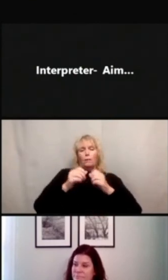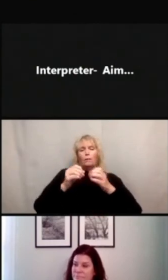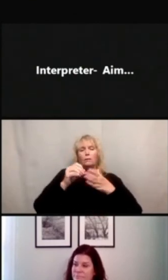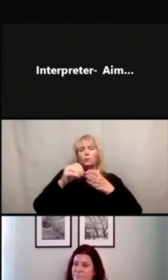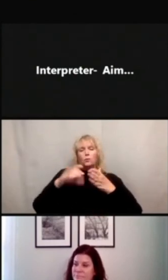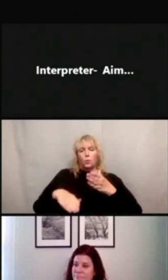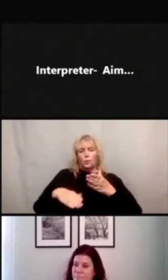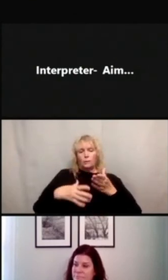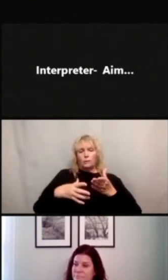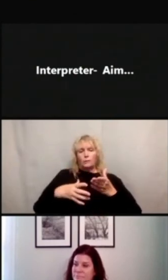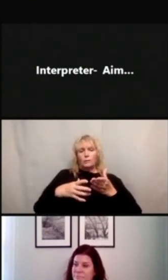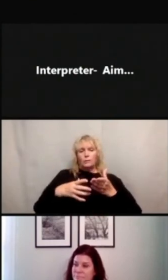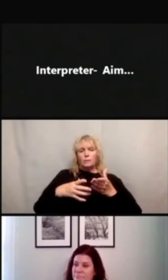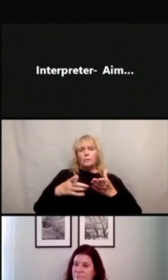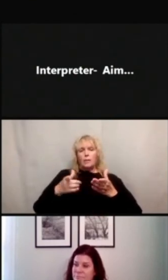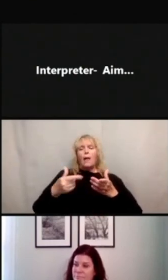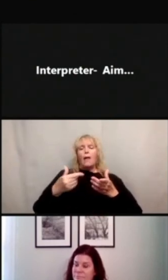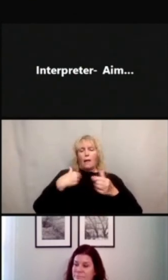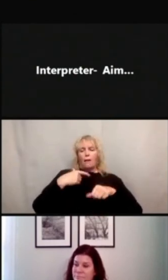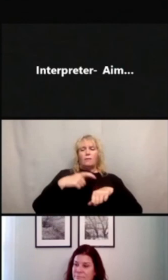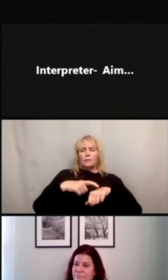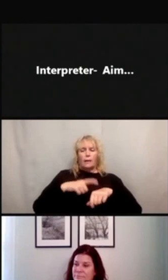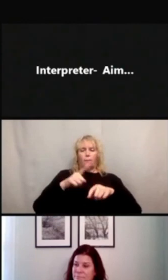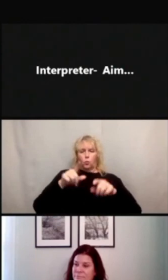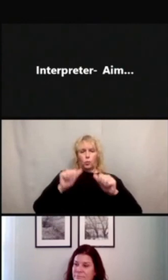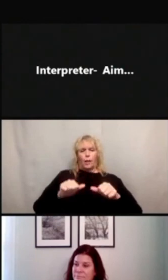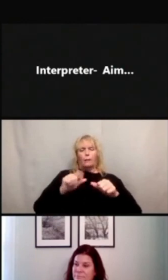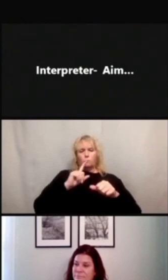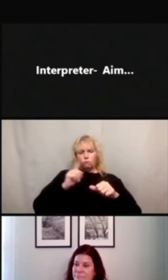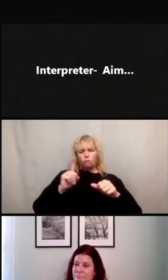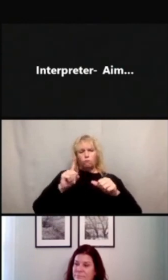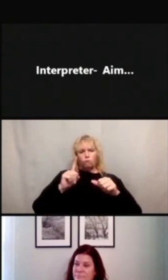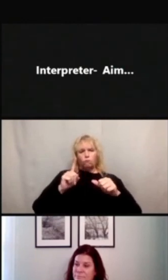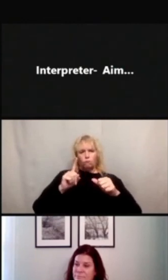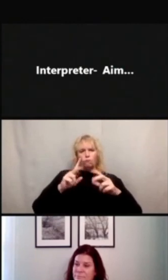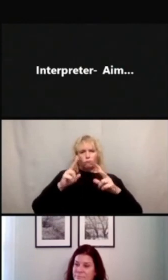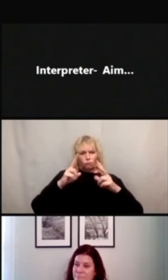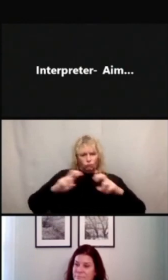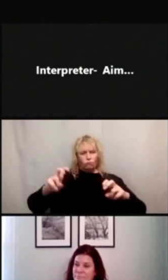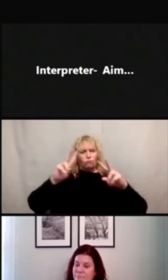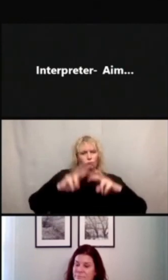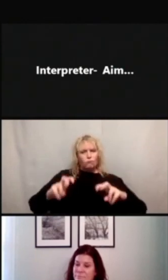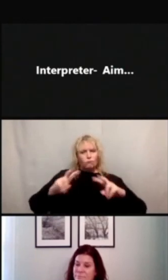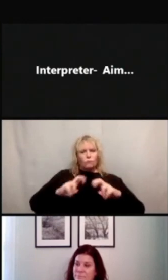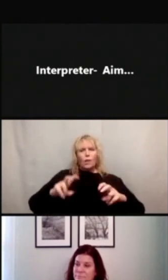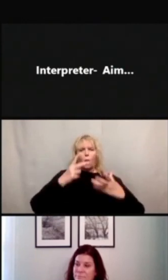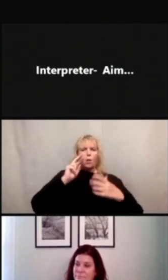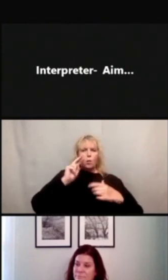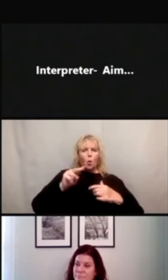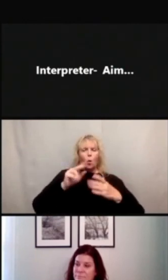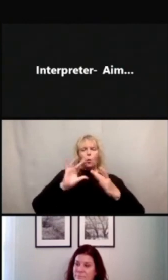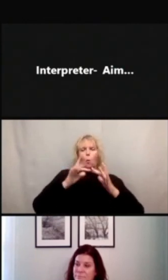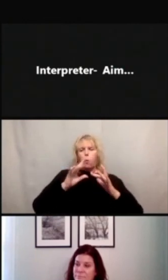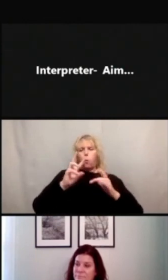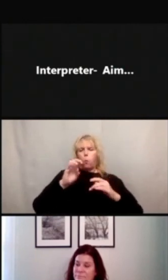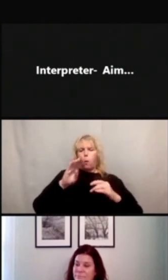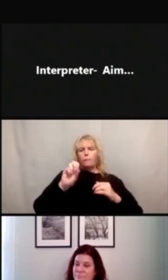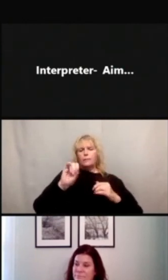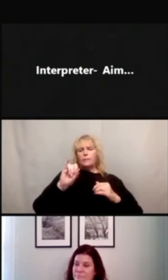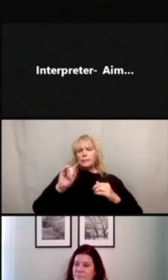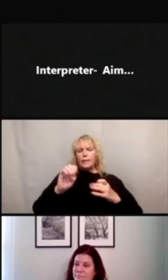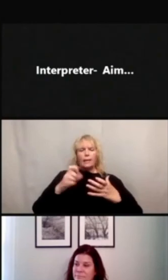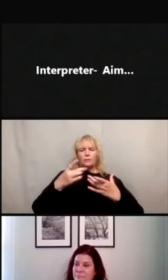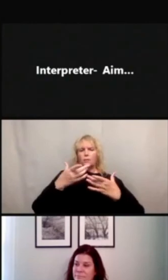So there is an opportunity to dig in a little bit and really help, look at websites and help people distinguish